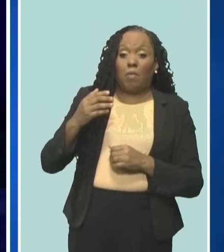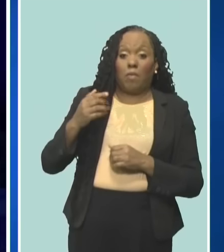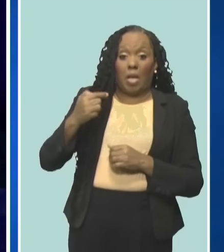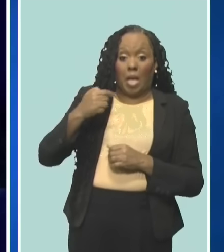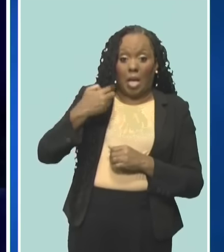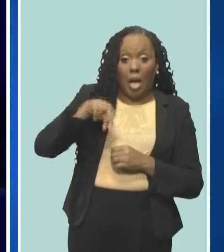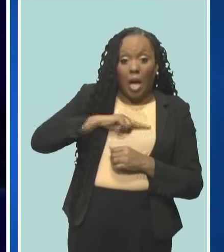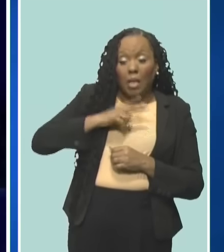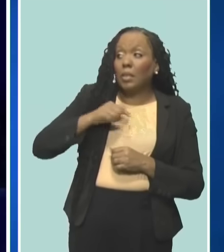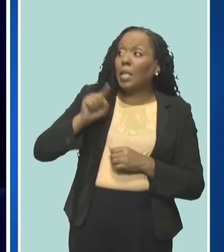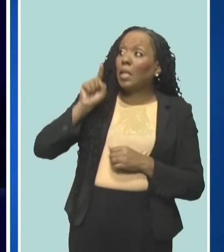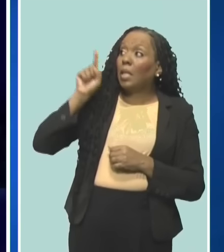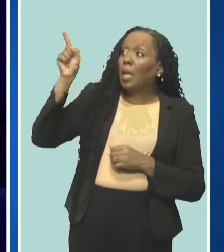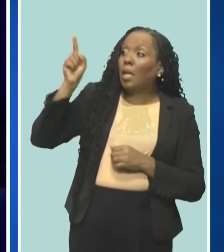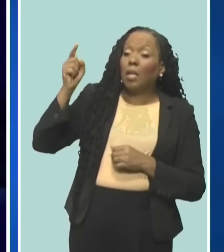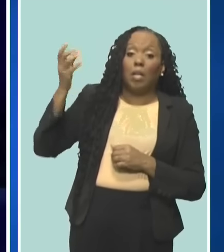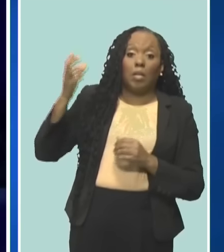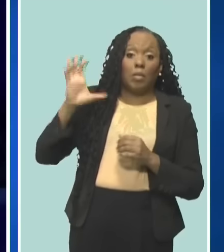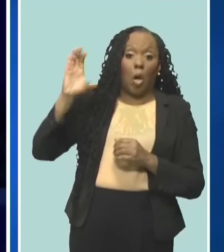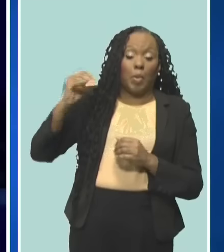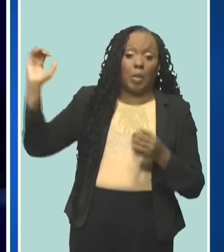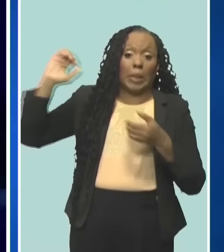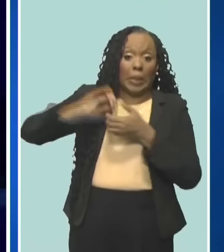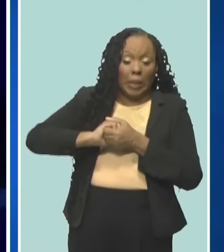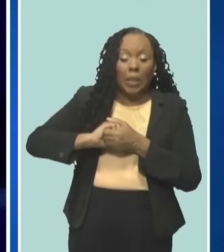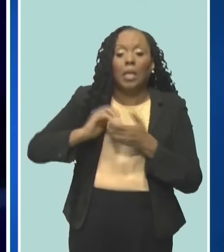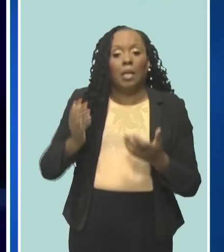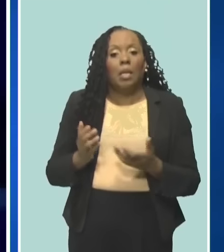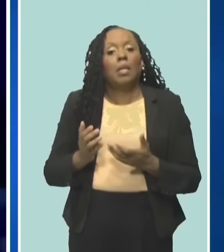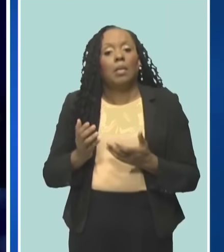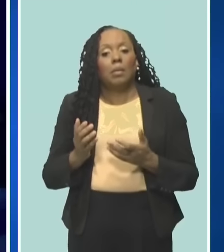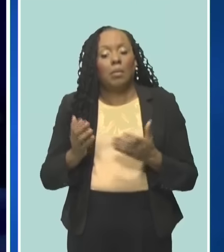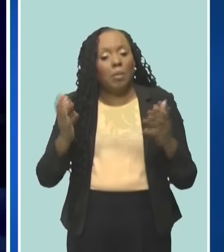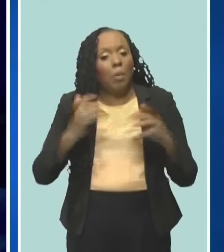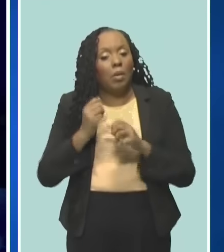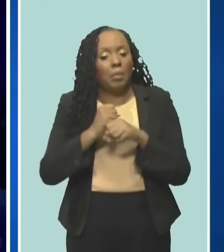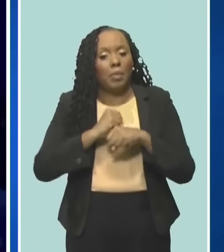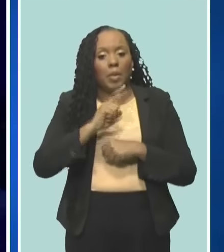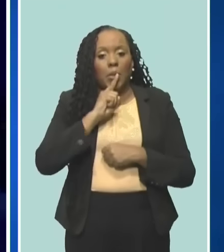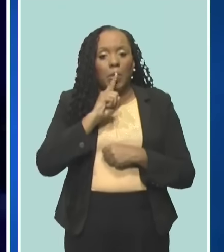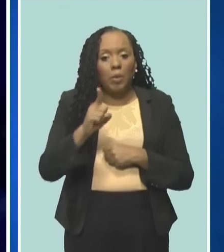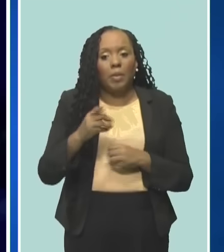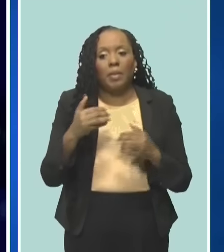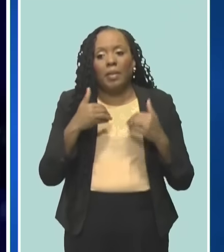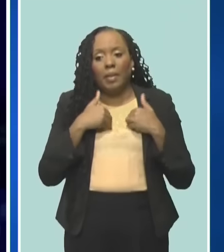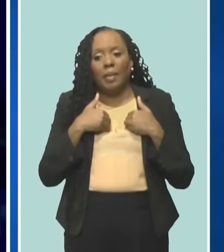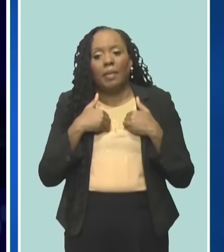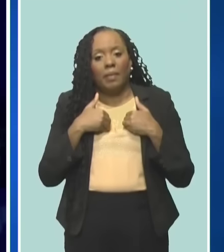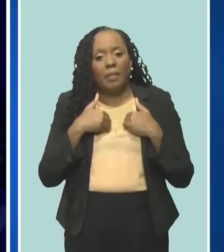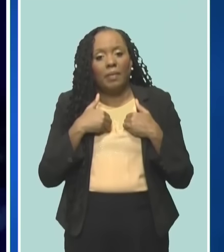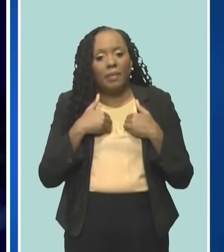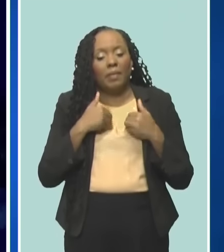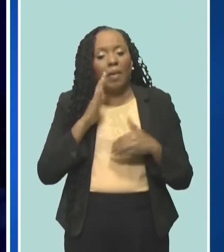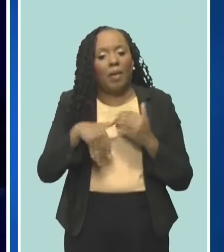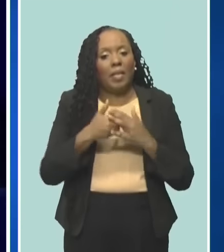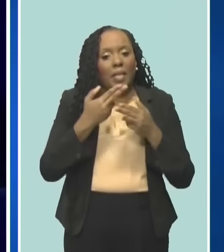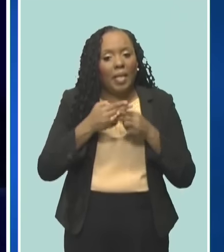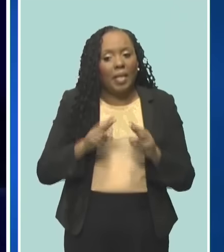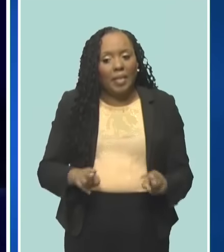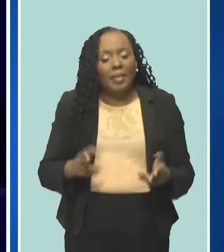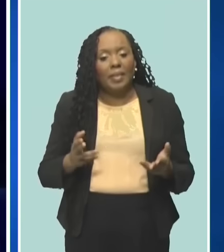of eggs that they want to. In this instance, it is Chickmont, but the real mechanism is that they usually bring in the